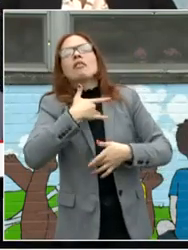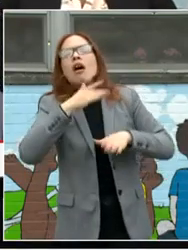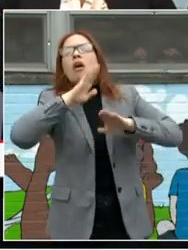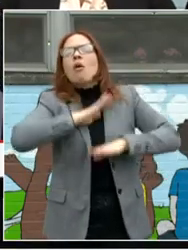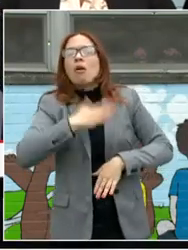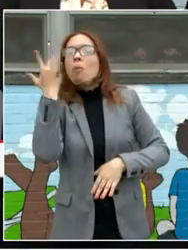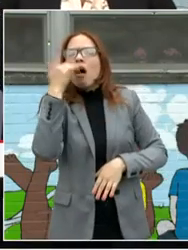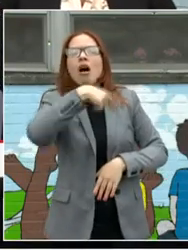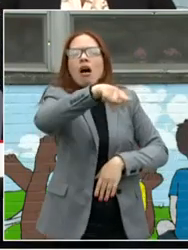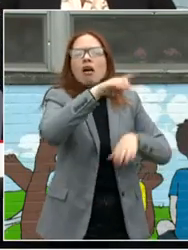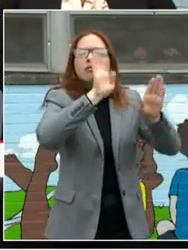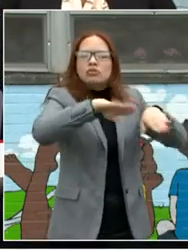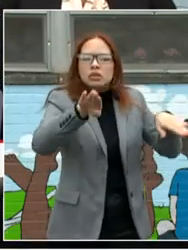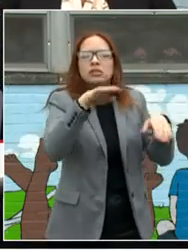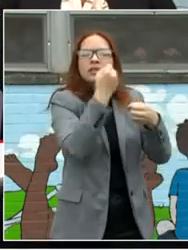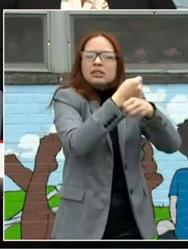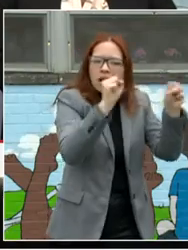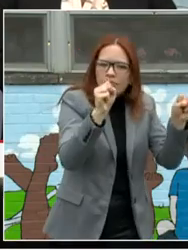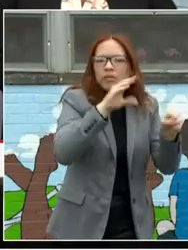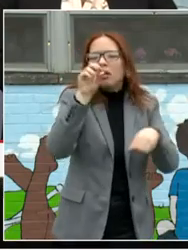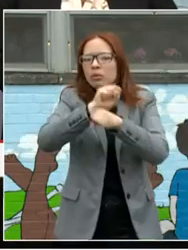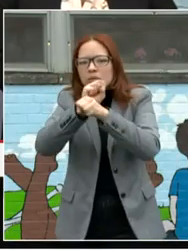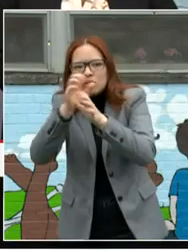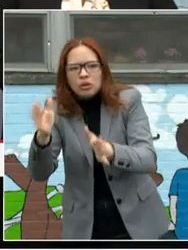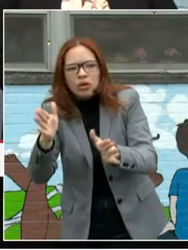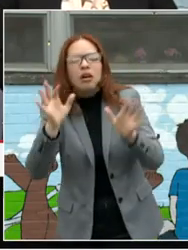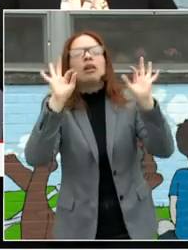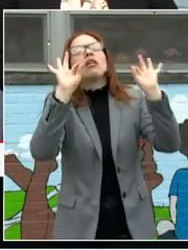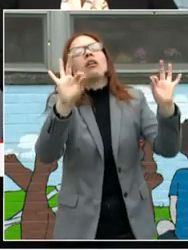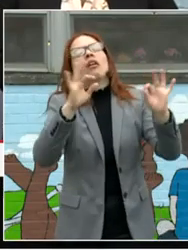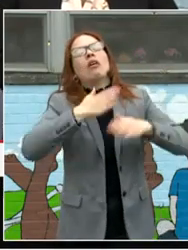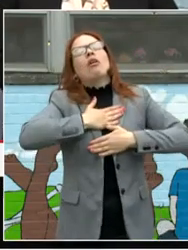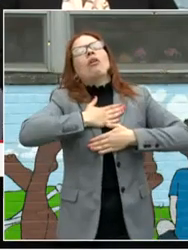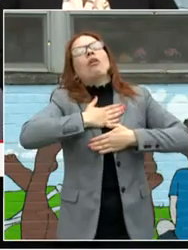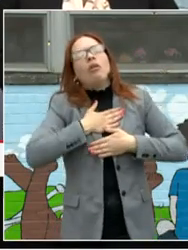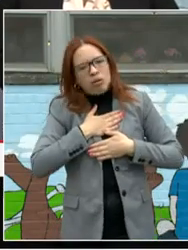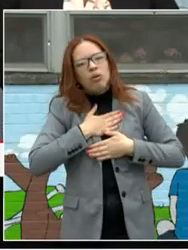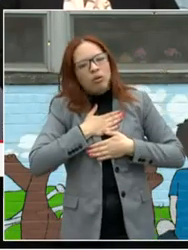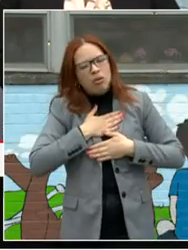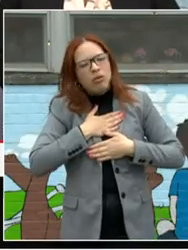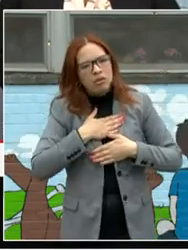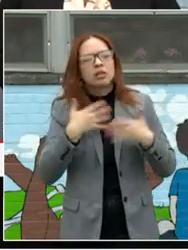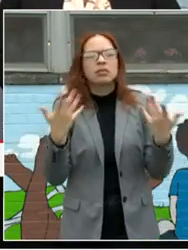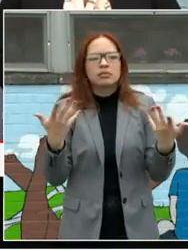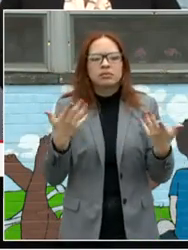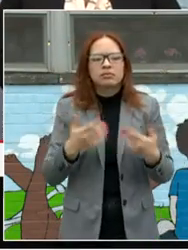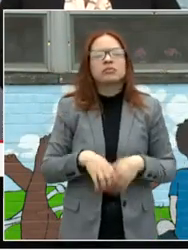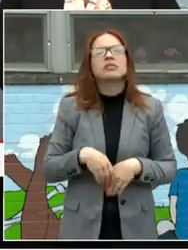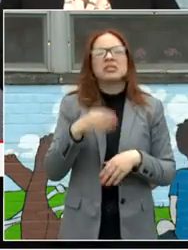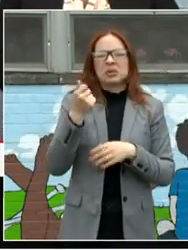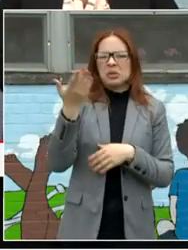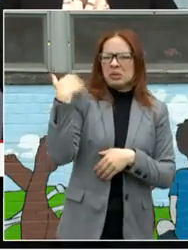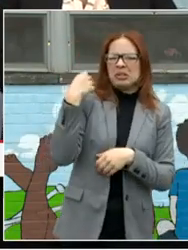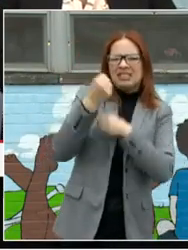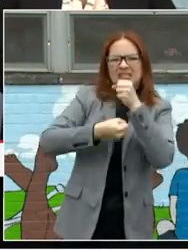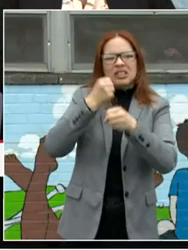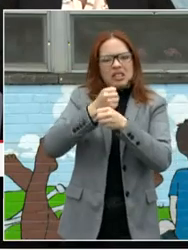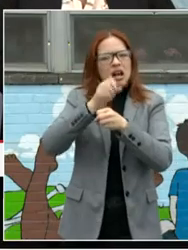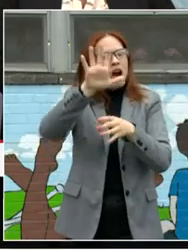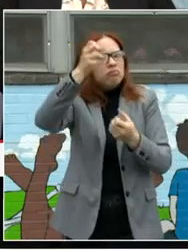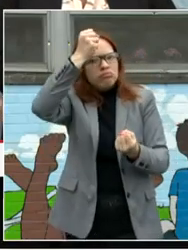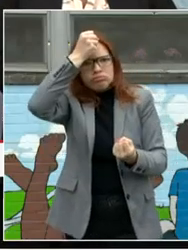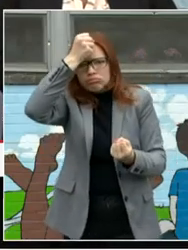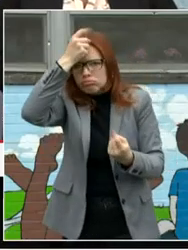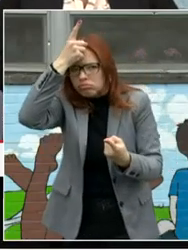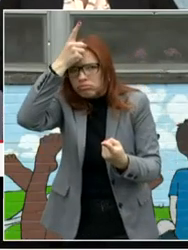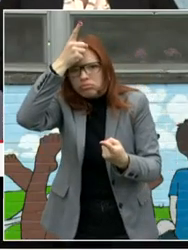work and careers. And over the last few years, we know just how critical our child care workers